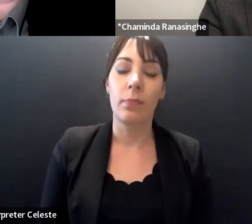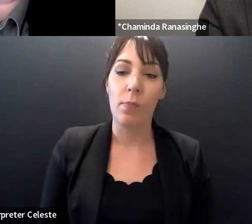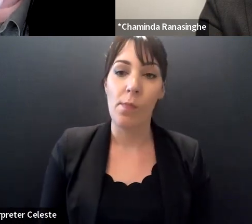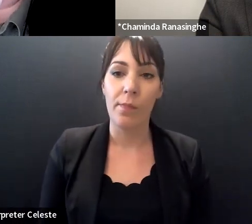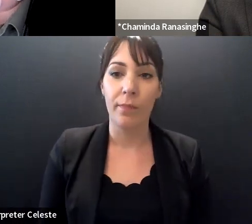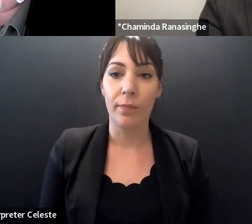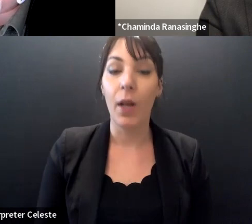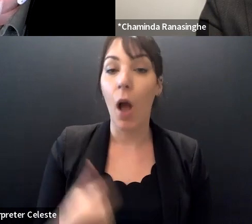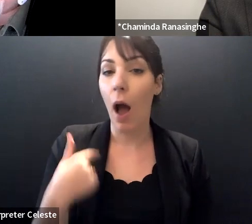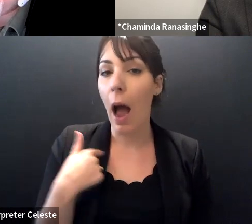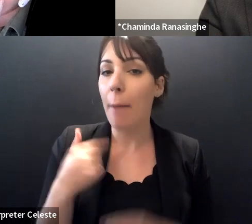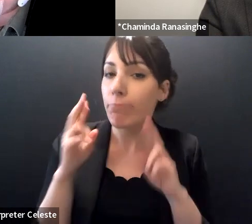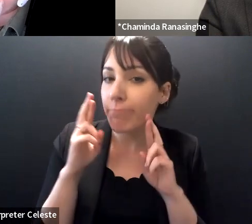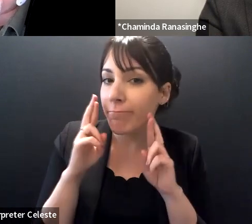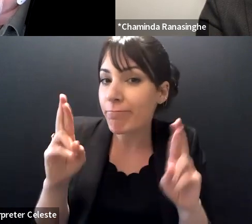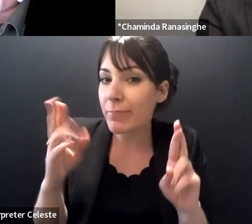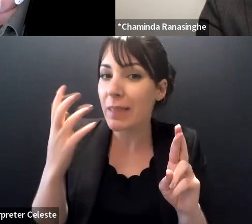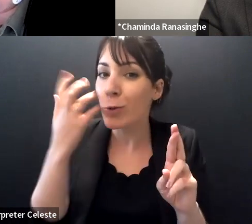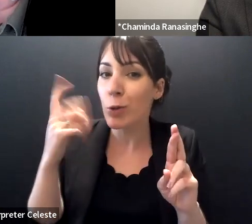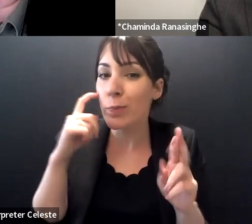I'm optimistic the future will be changing,